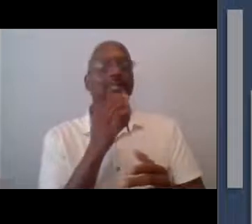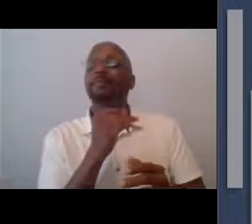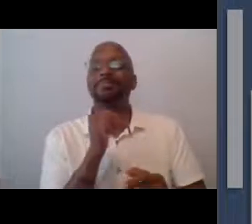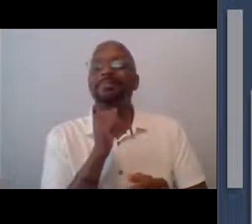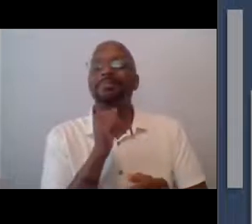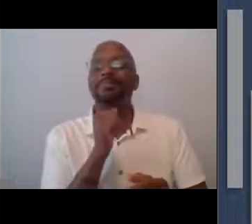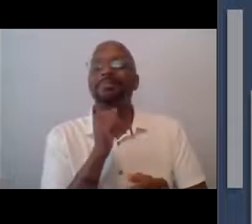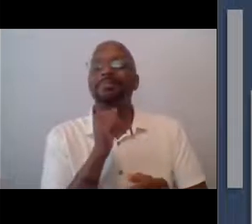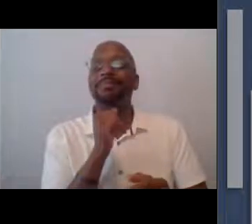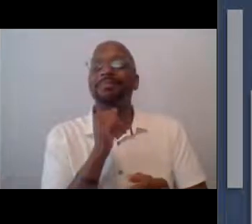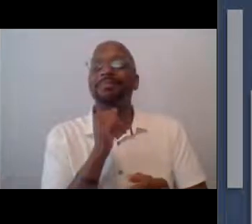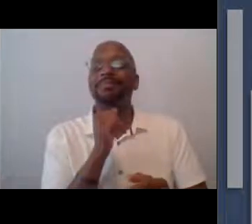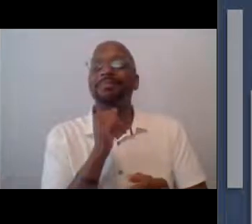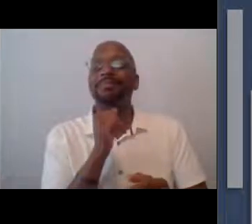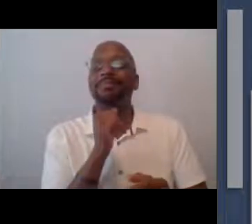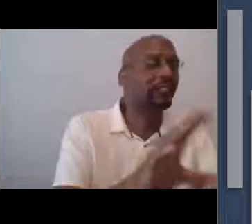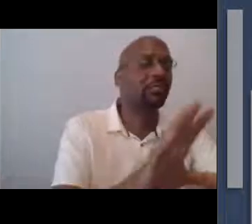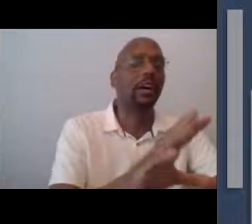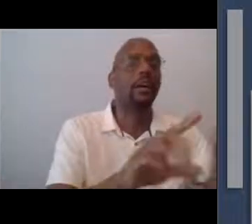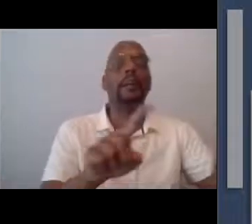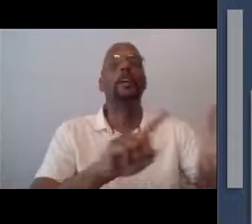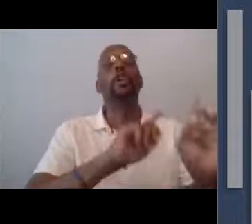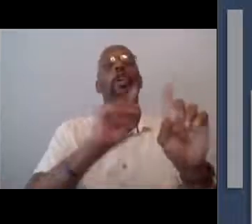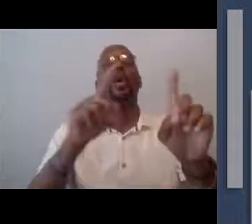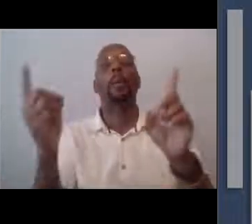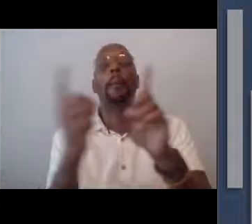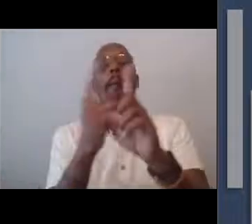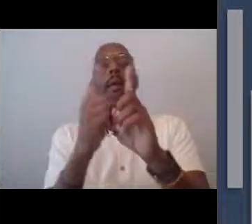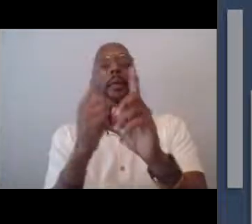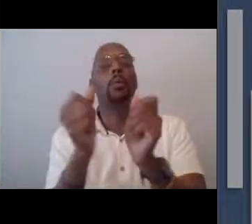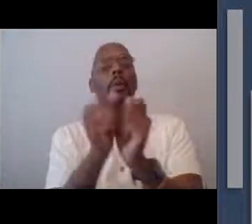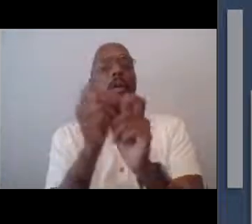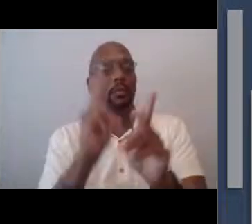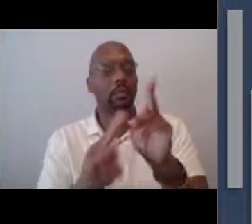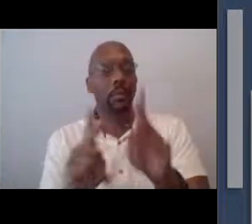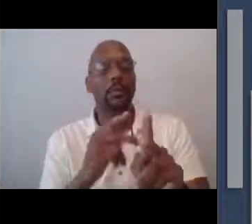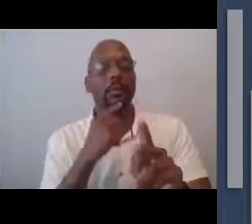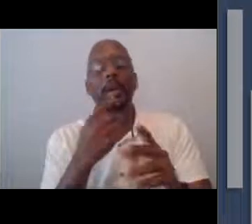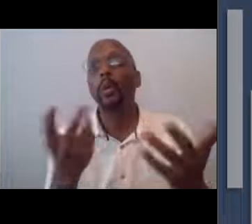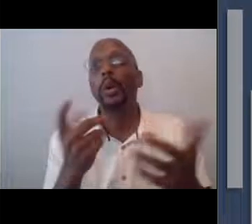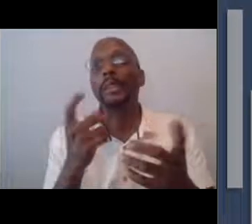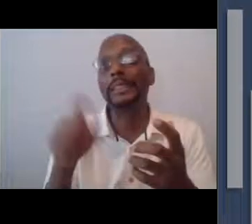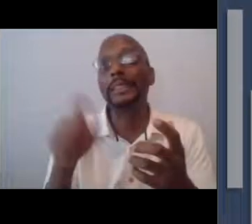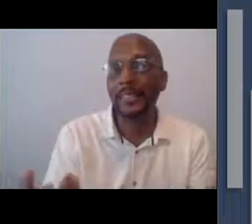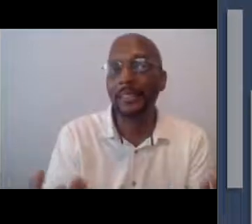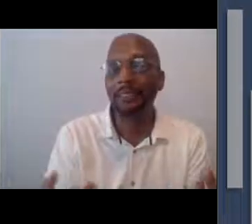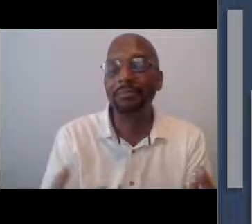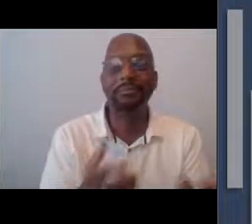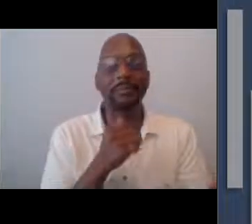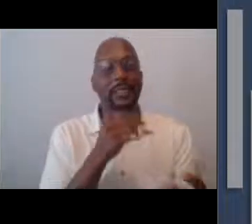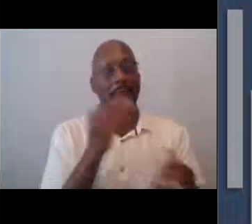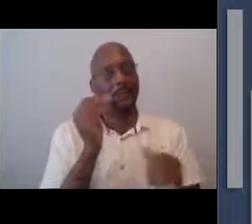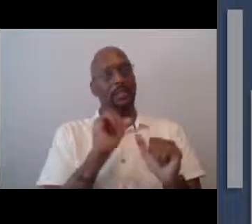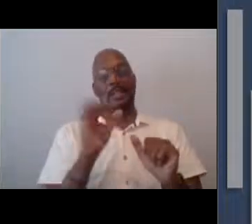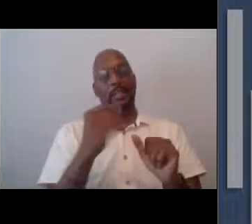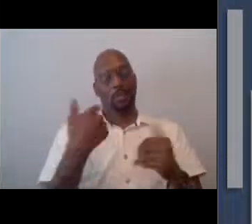out and ask them what do they want. And that's the same with tribes too. That's the same thing with tribes. Don't let us act like we know what a tribe